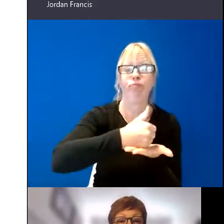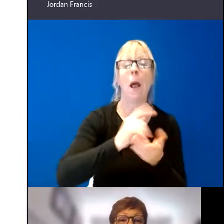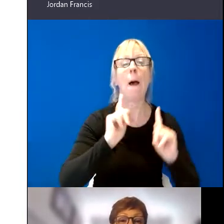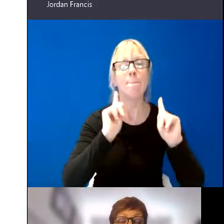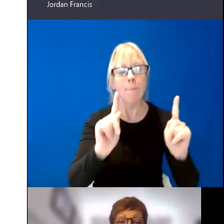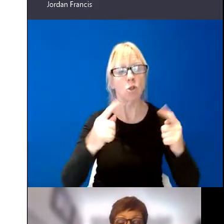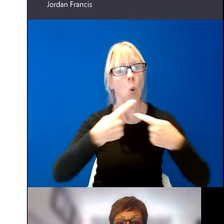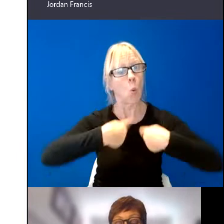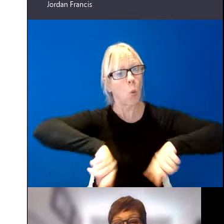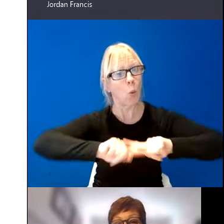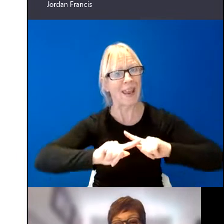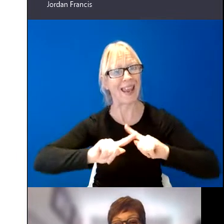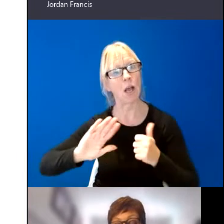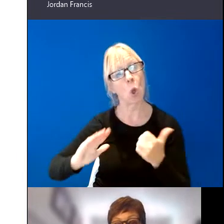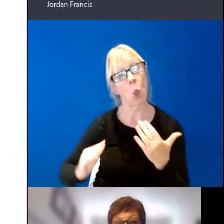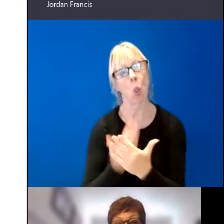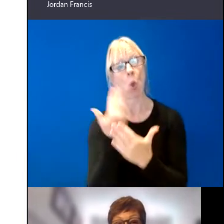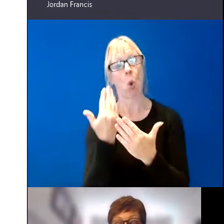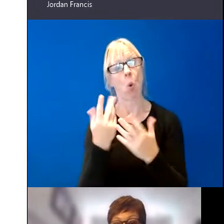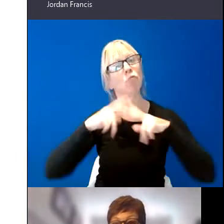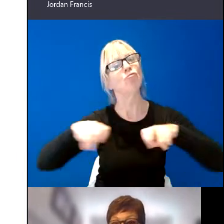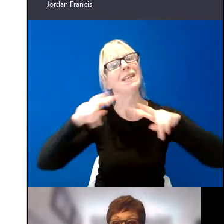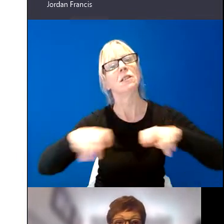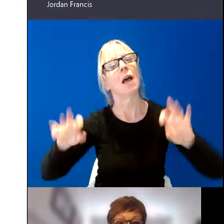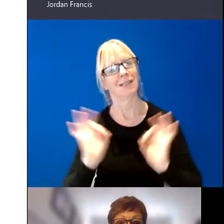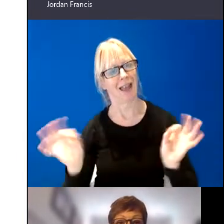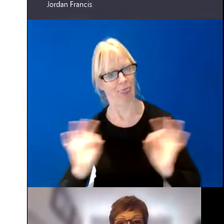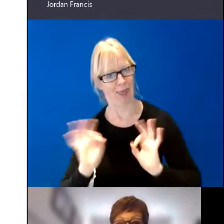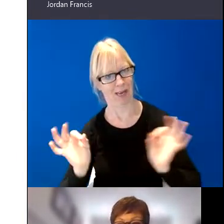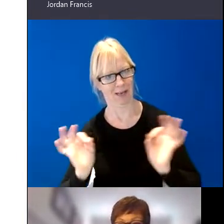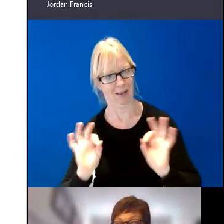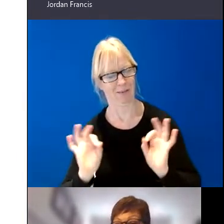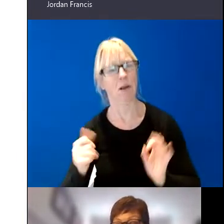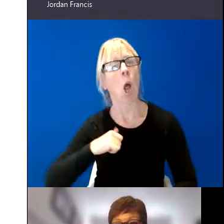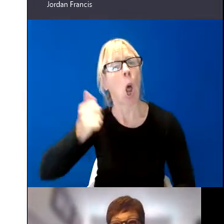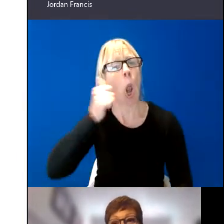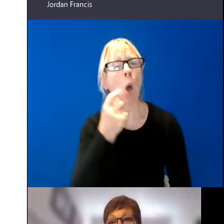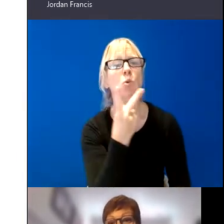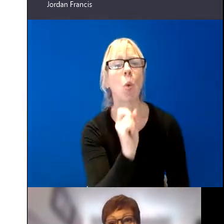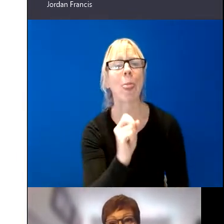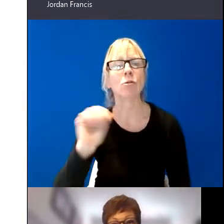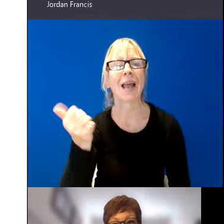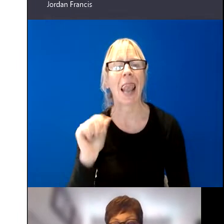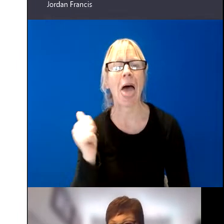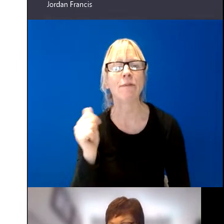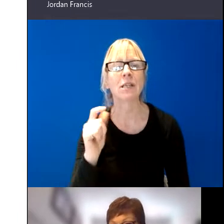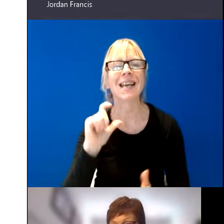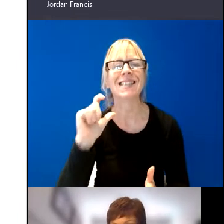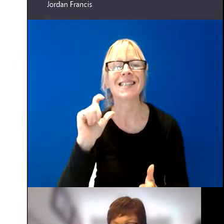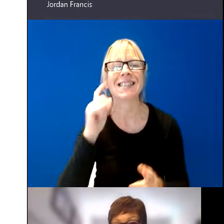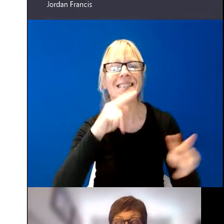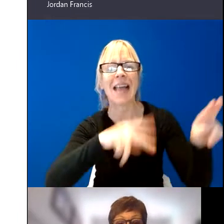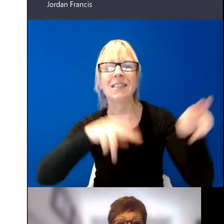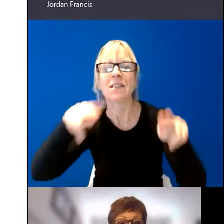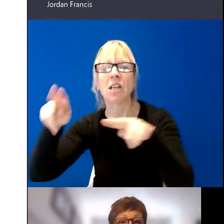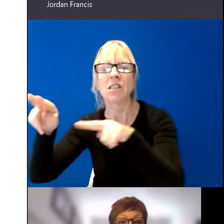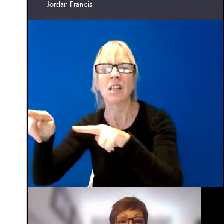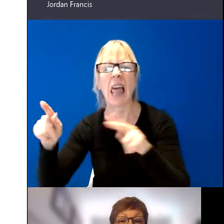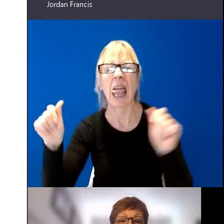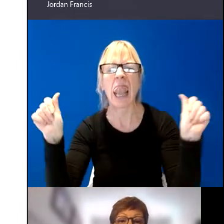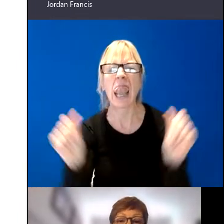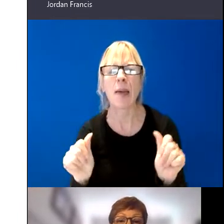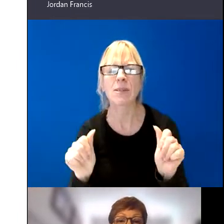information already out there. We know that the 2011 census was rather limited in the information it collected on disability, so that's